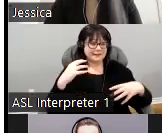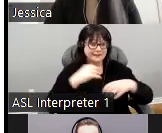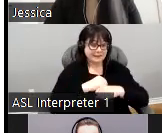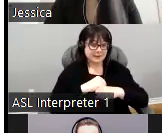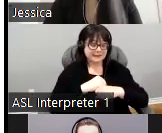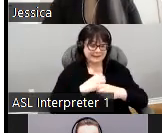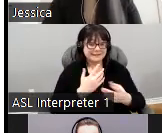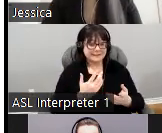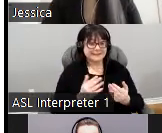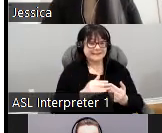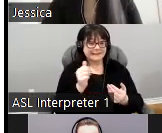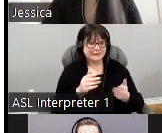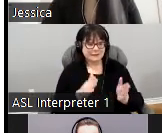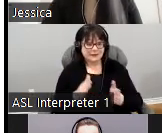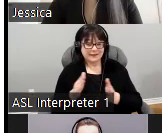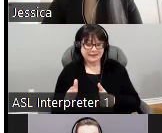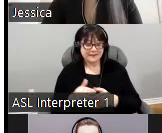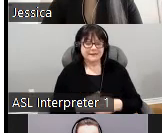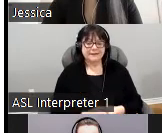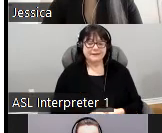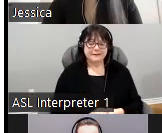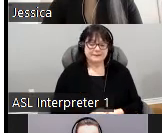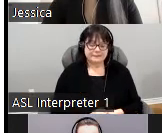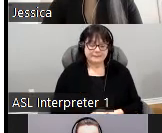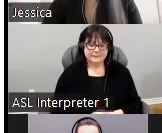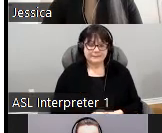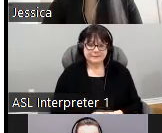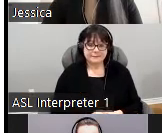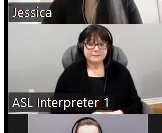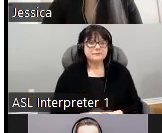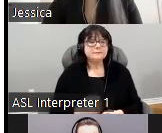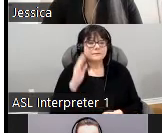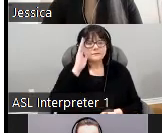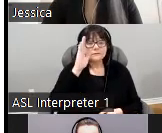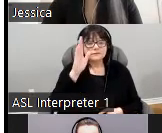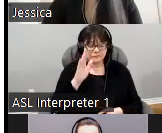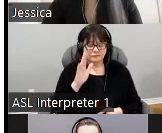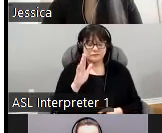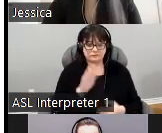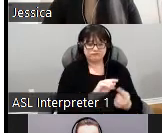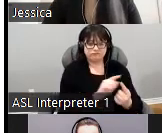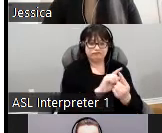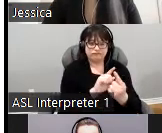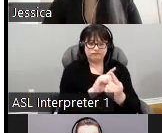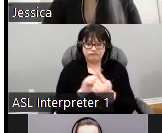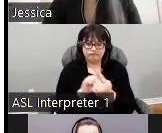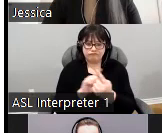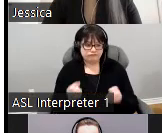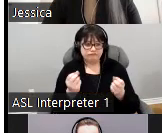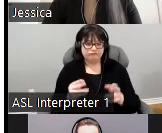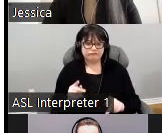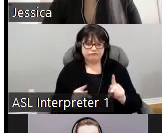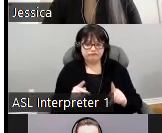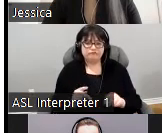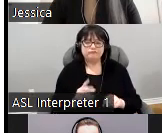here. We're going to be spending a lot of time talking to people and leading some